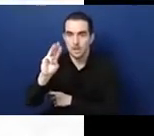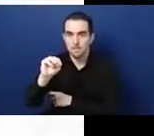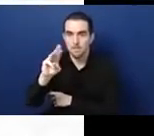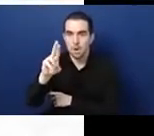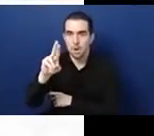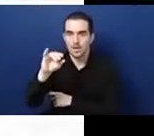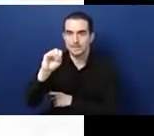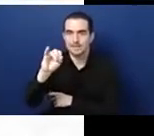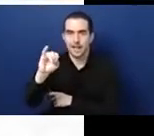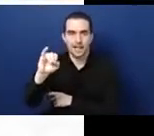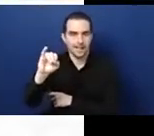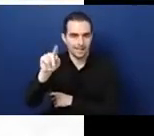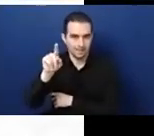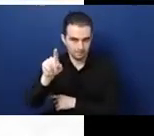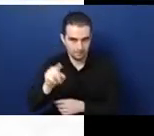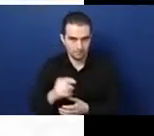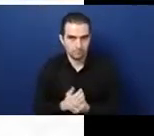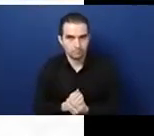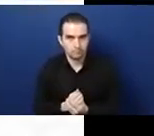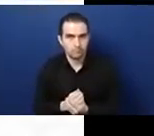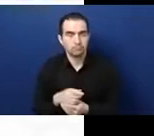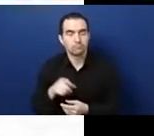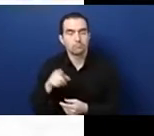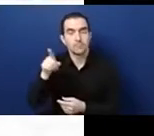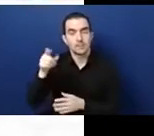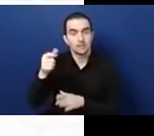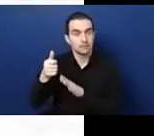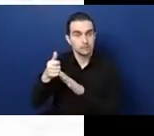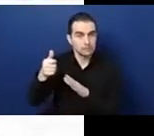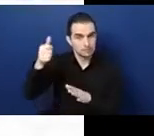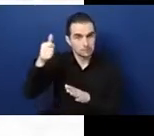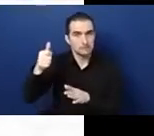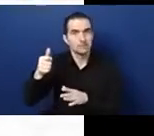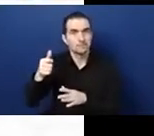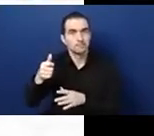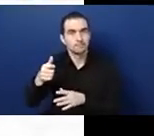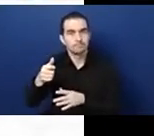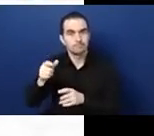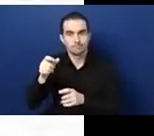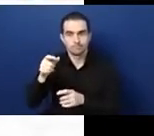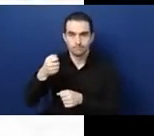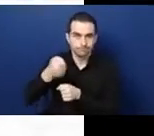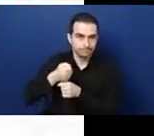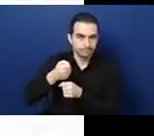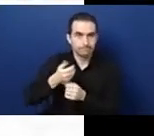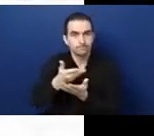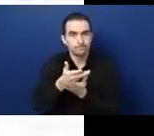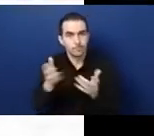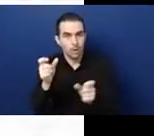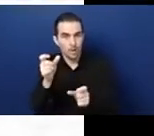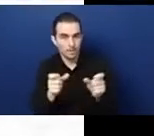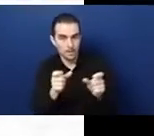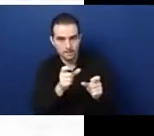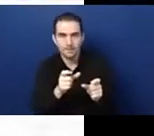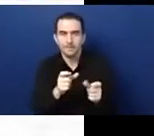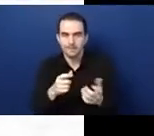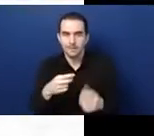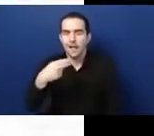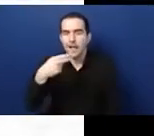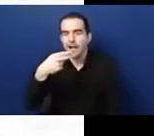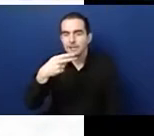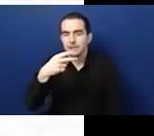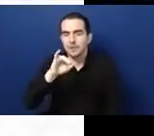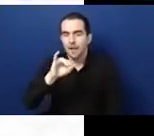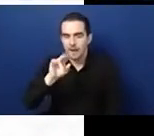Richard has a bachelor's degree in development studies and a diploma in mobility-based rehabilitation.